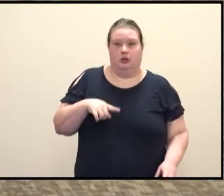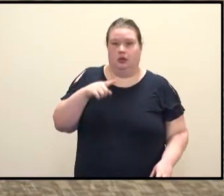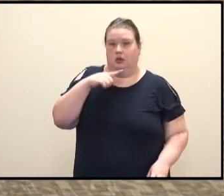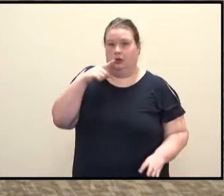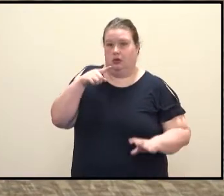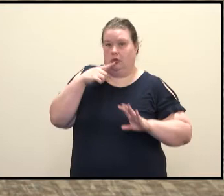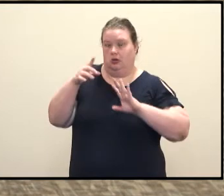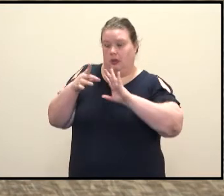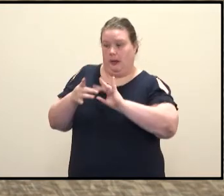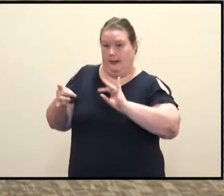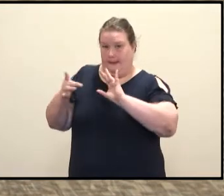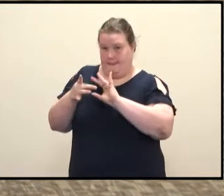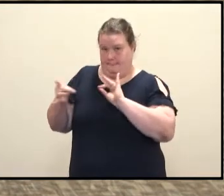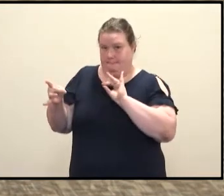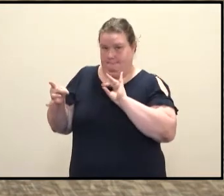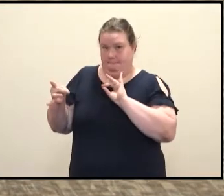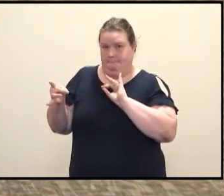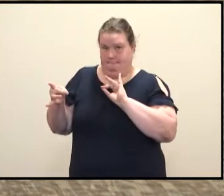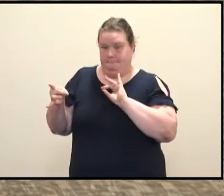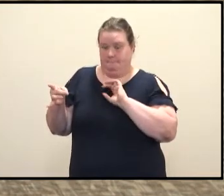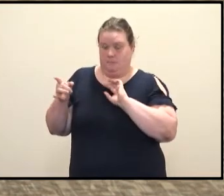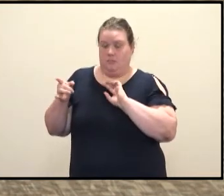in public comment